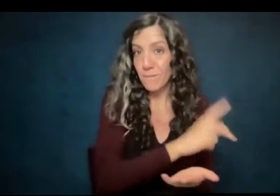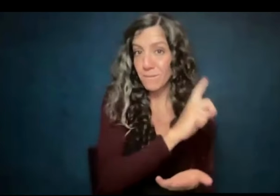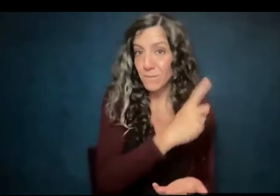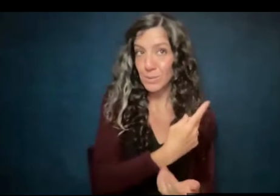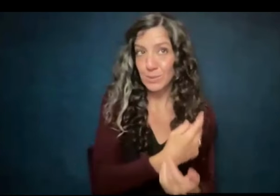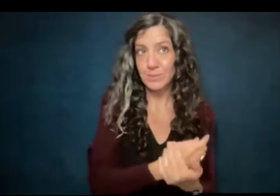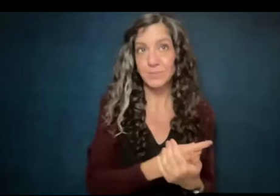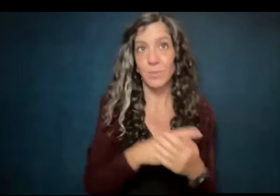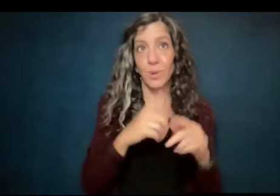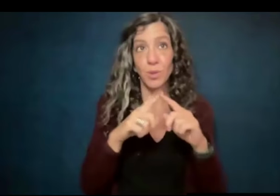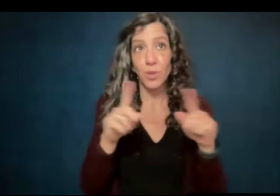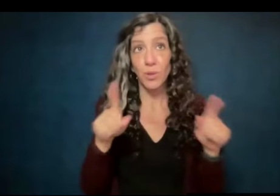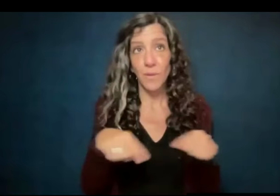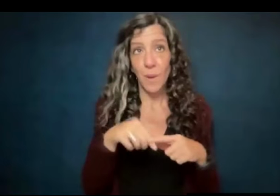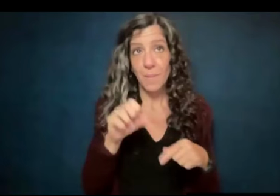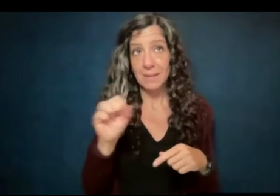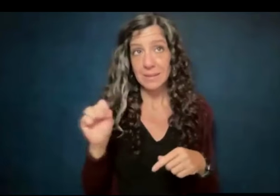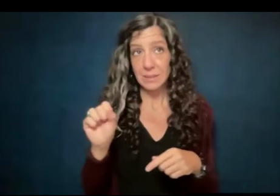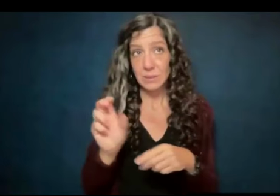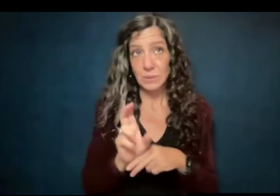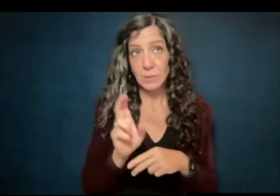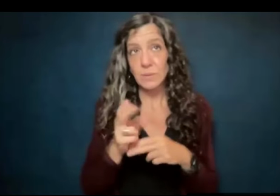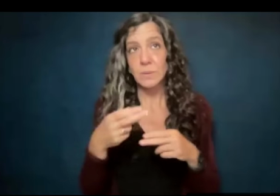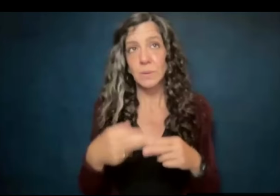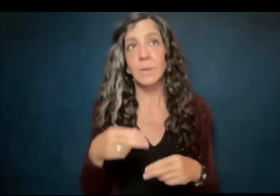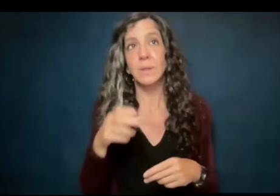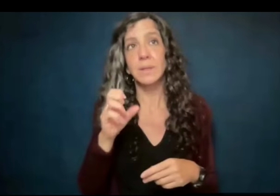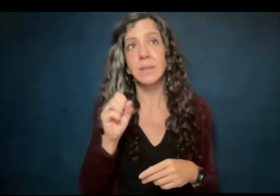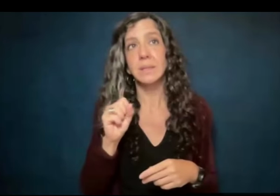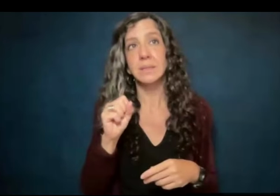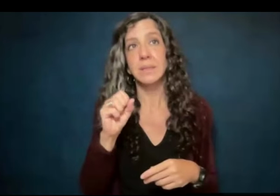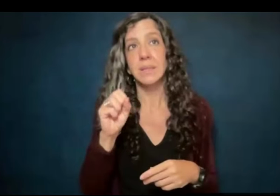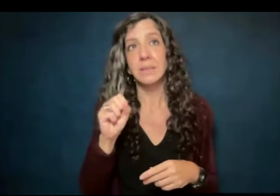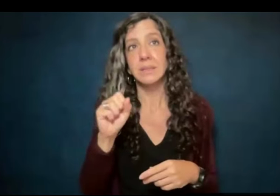form that Social Security uses is SSA Form